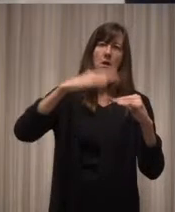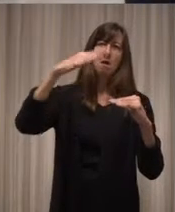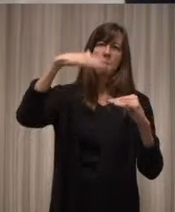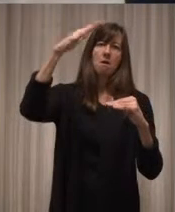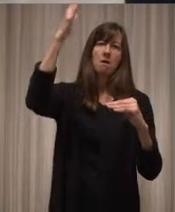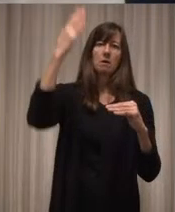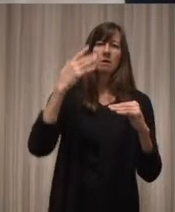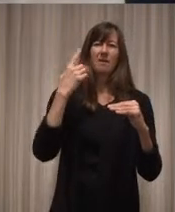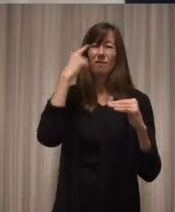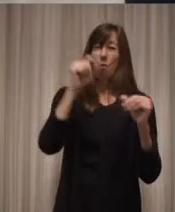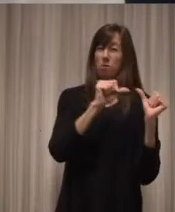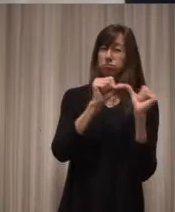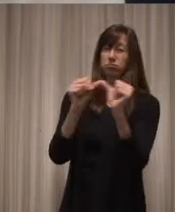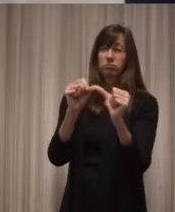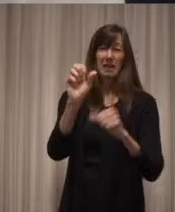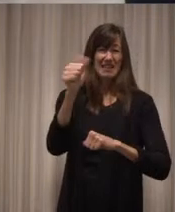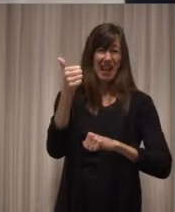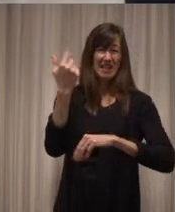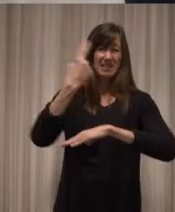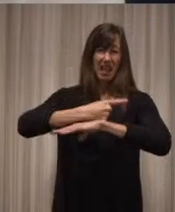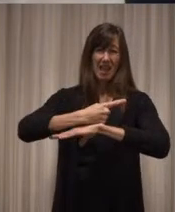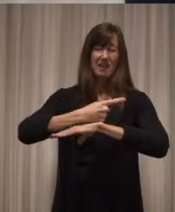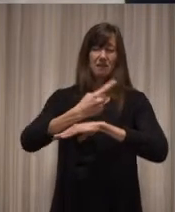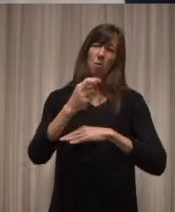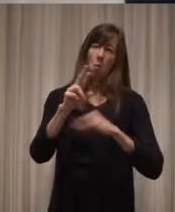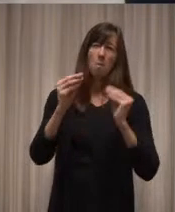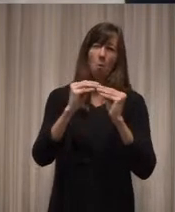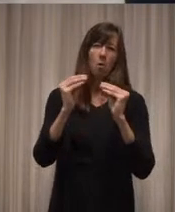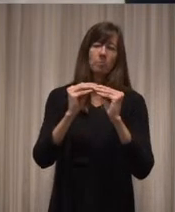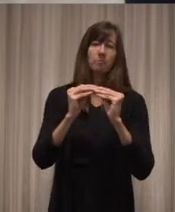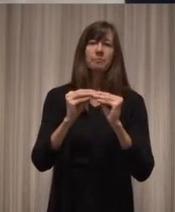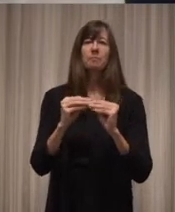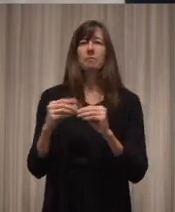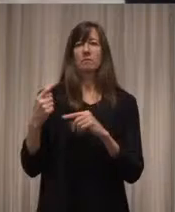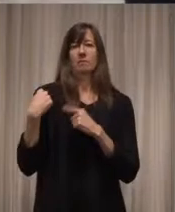10 plus days. And in the last 24 hours, we were at